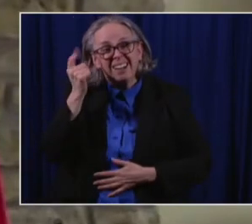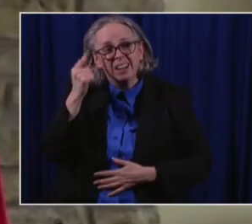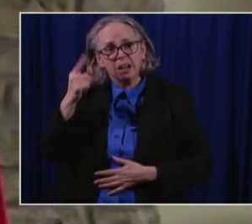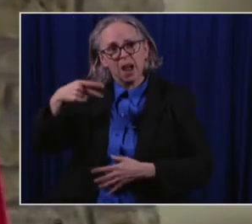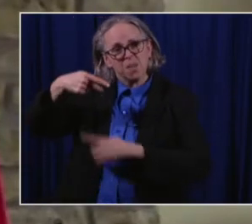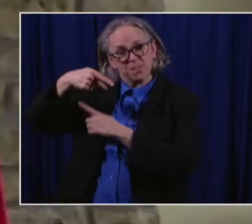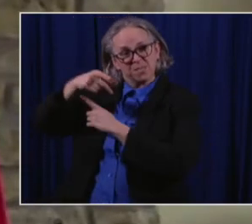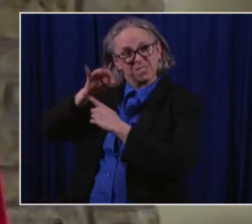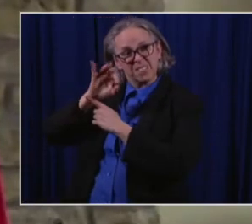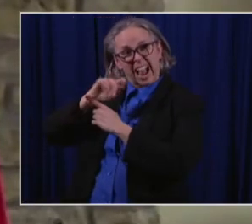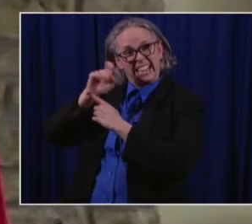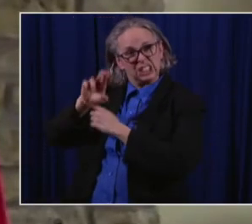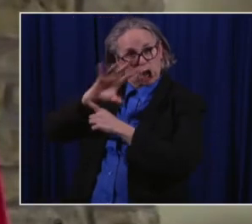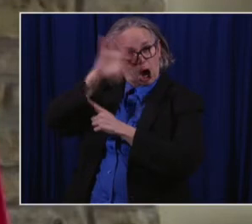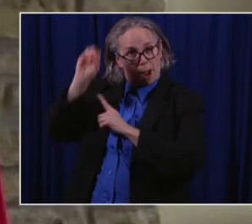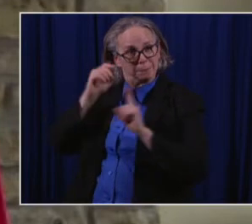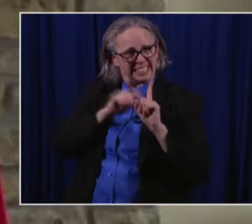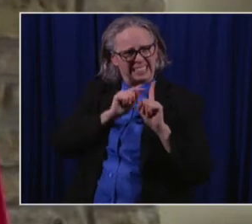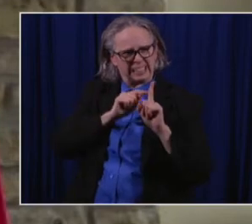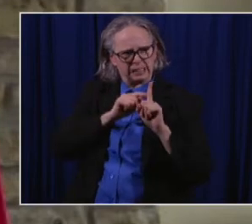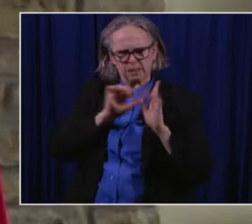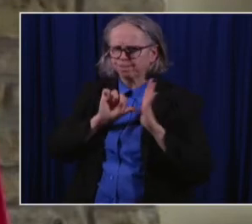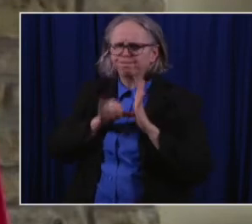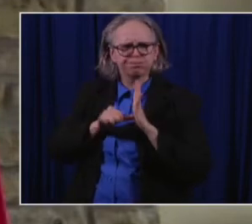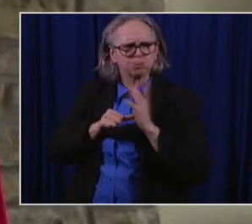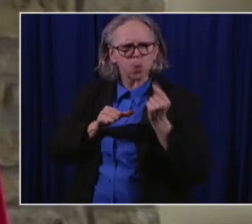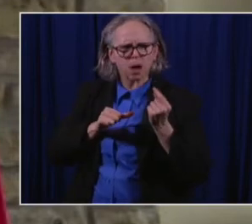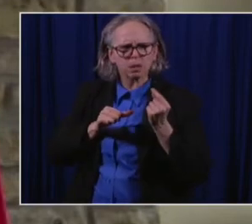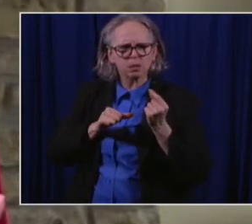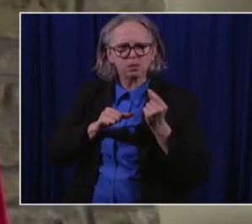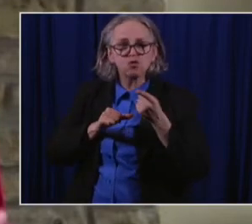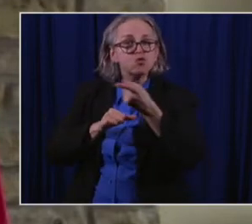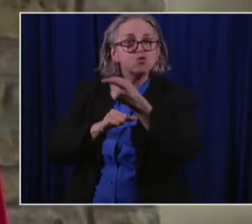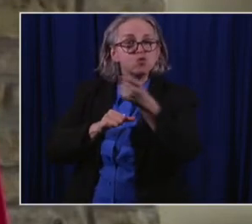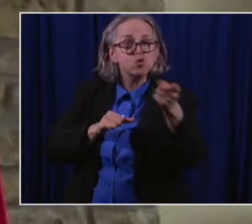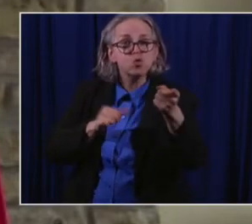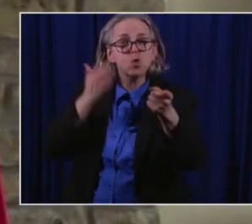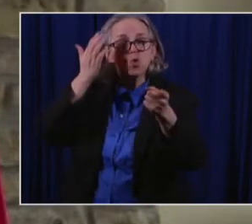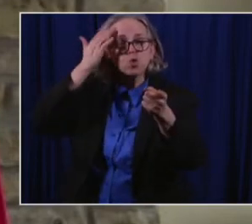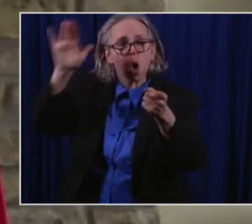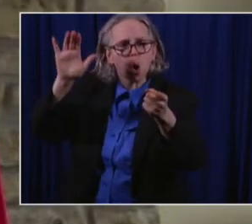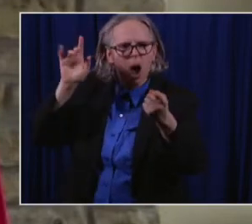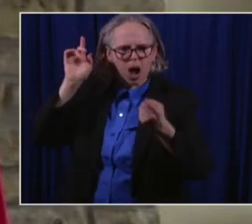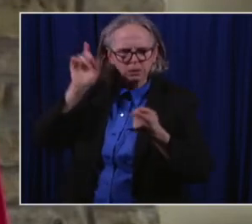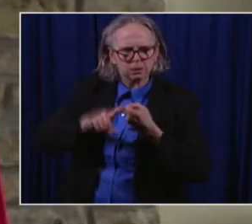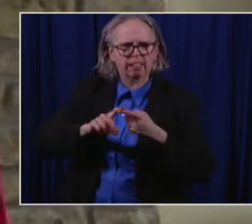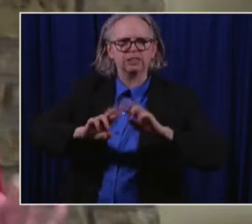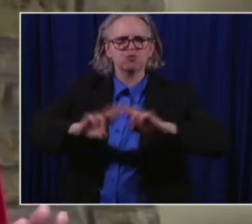those numbers until that week, and you're going to be told on a certain date, here's the numbers, here's they're